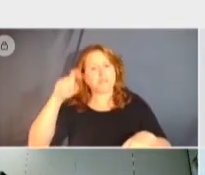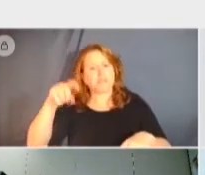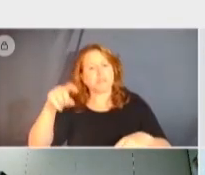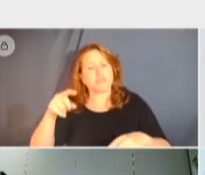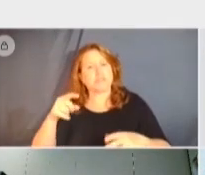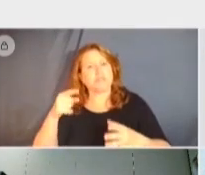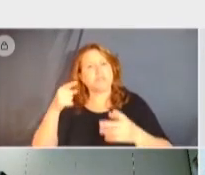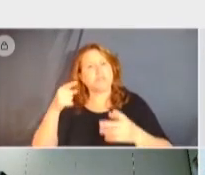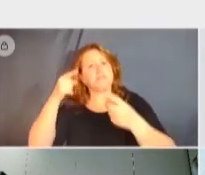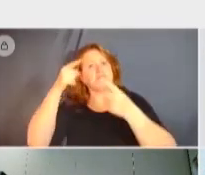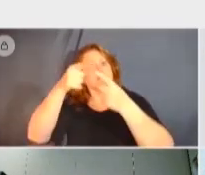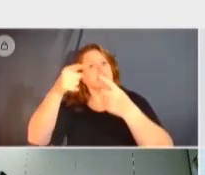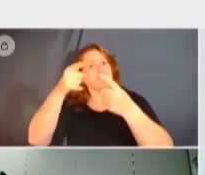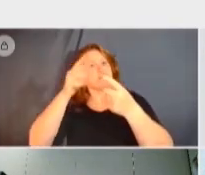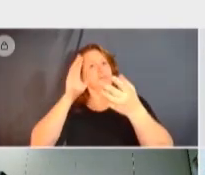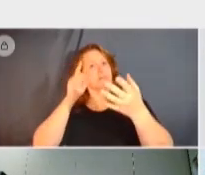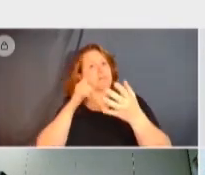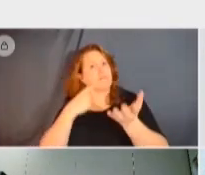Okay, thank you.